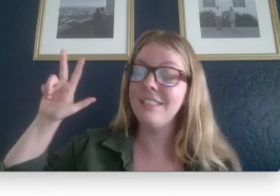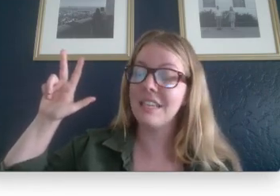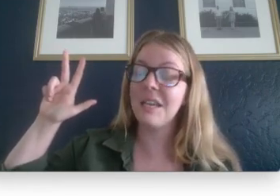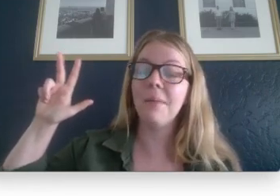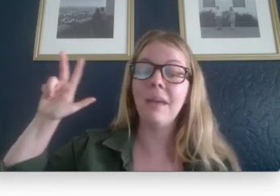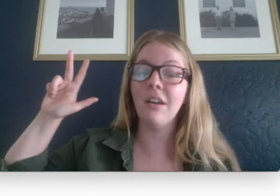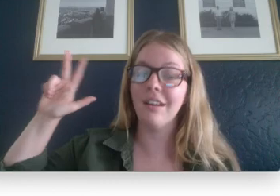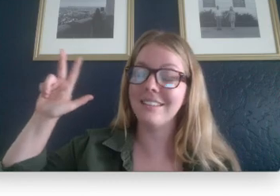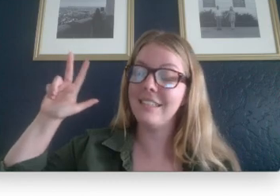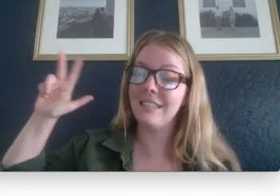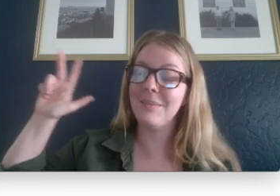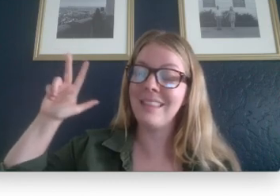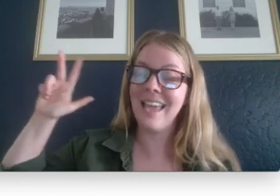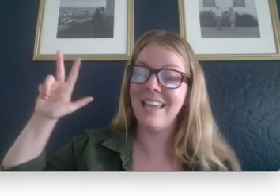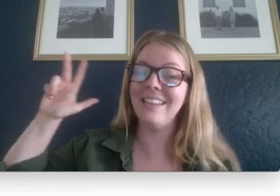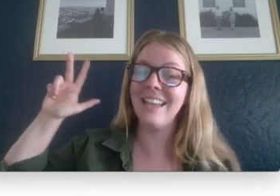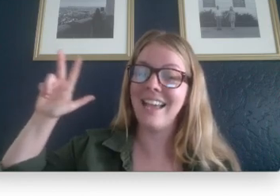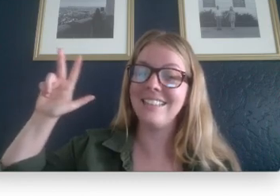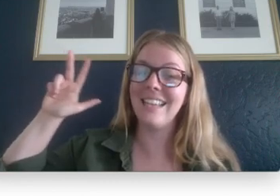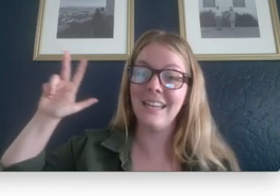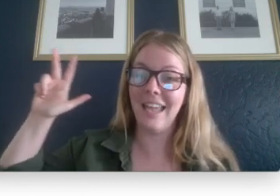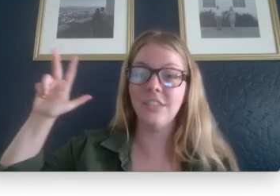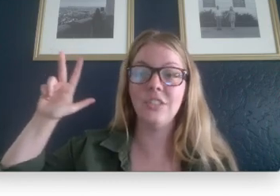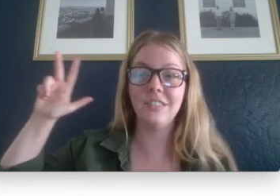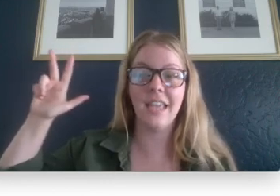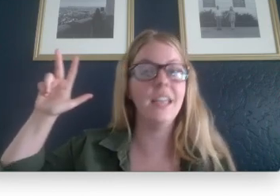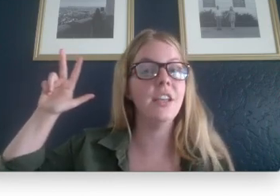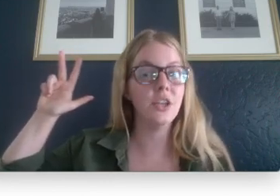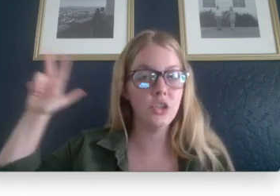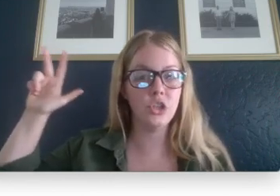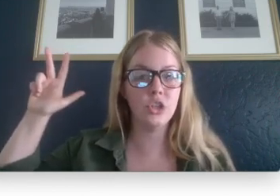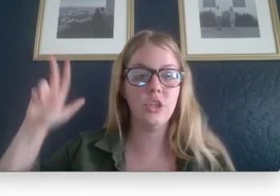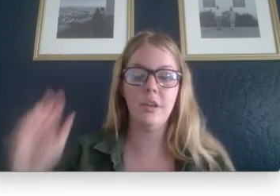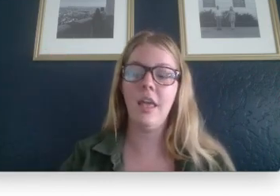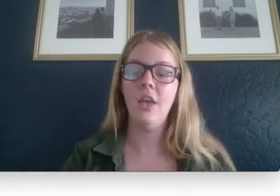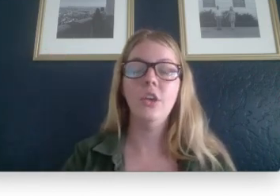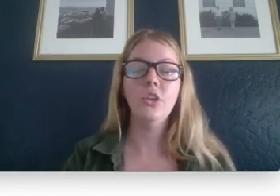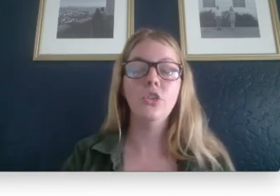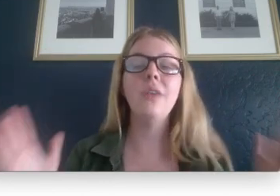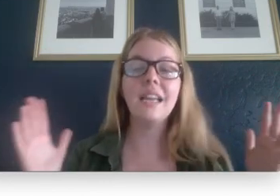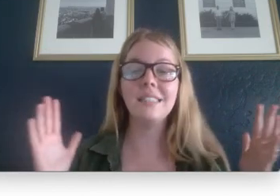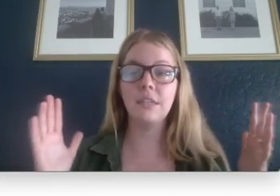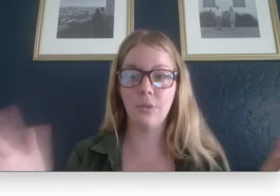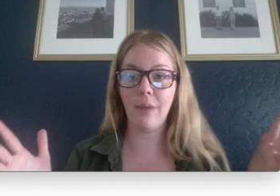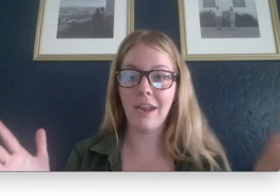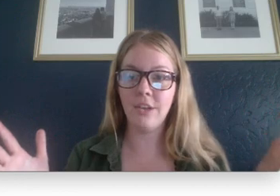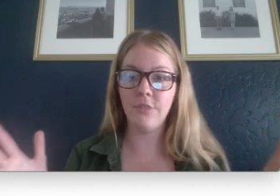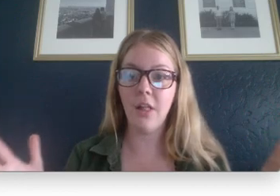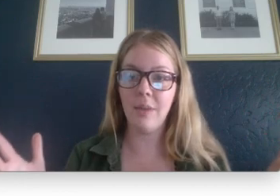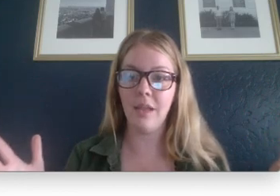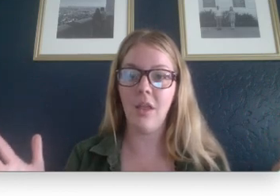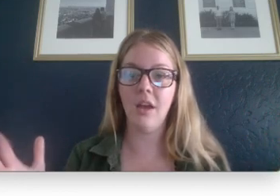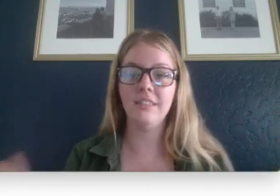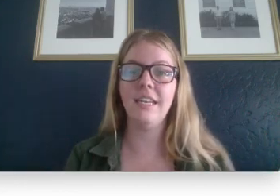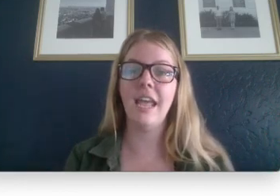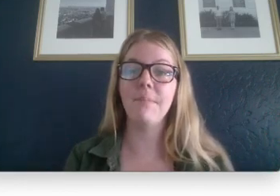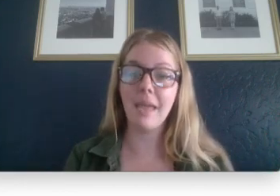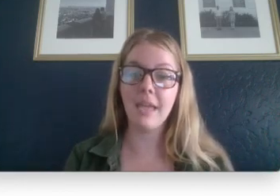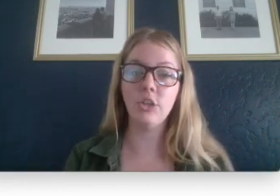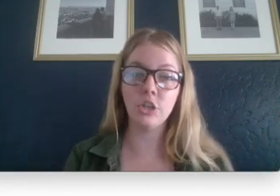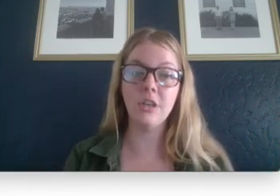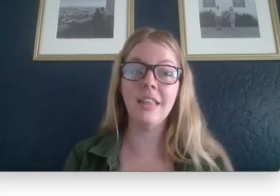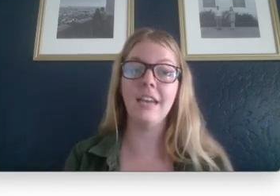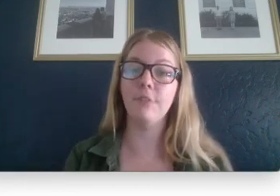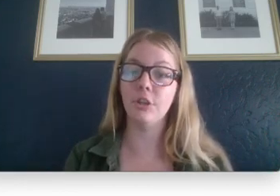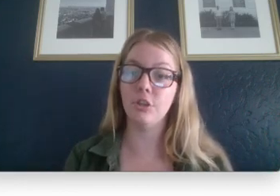I see my consonant team at the end, S and H, say shh. You guys did great following along today.